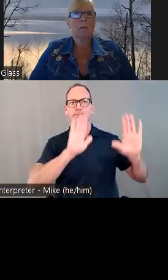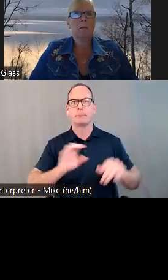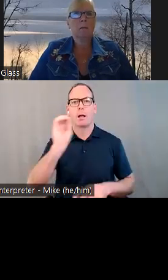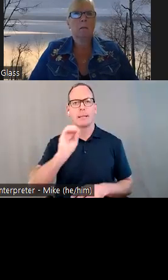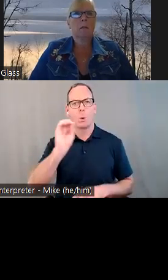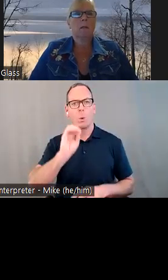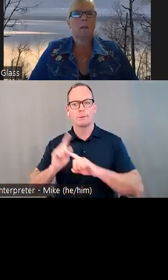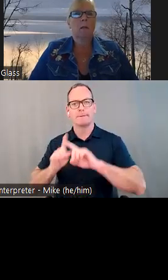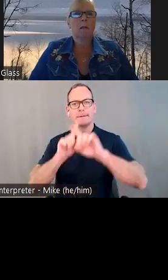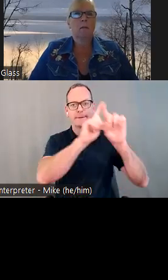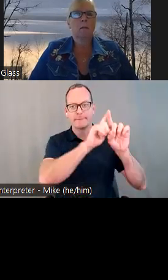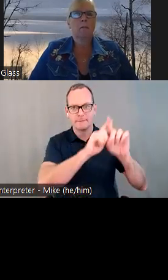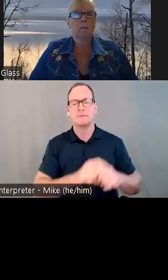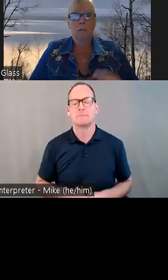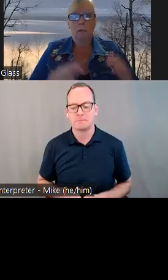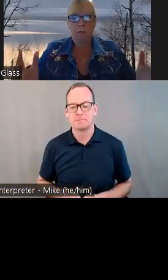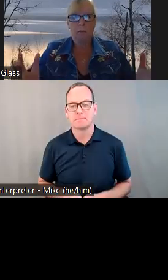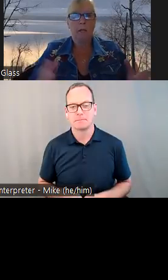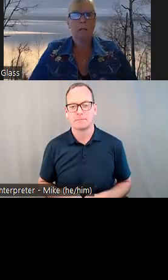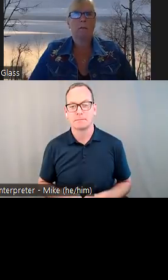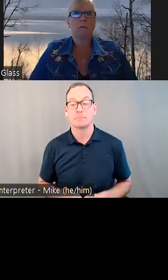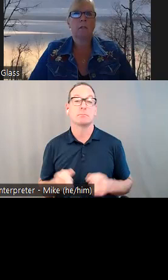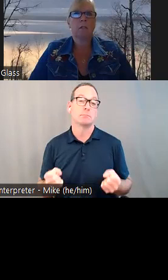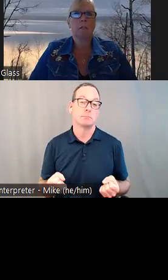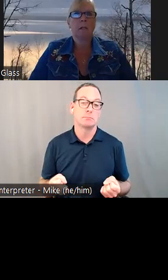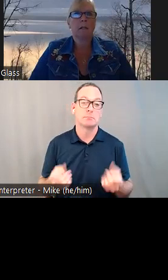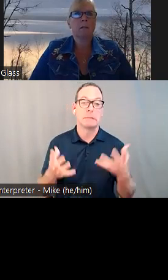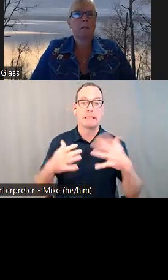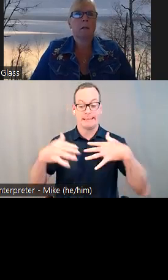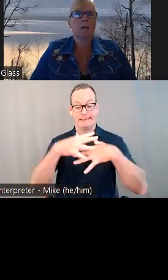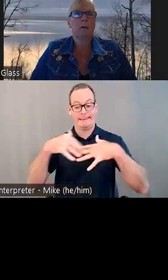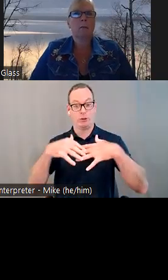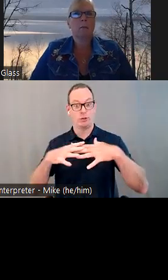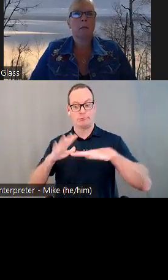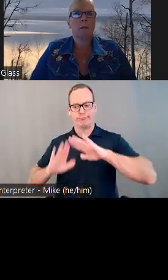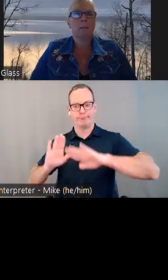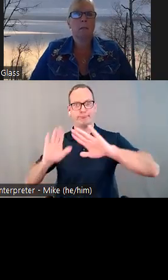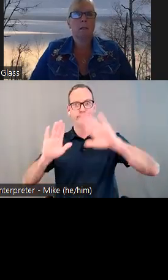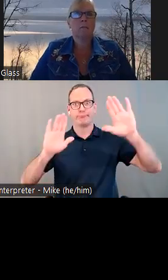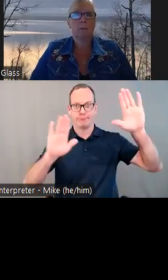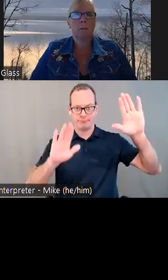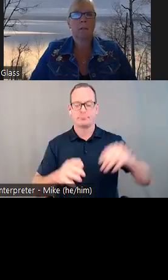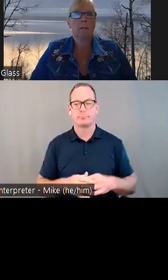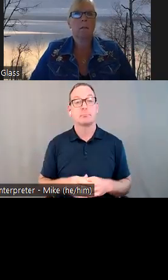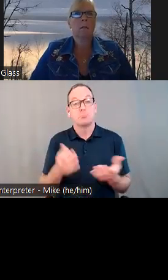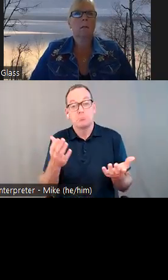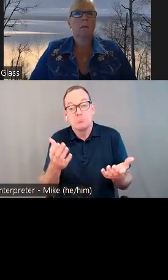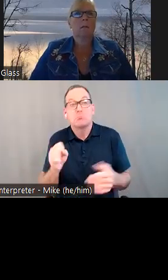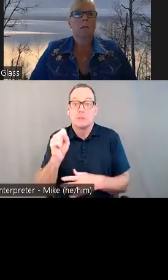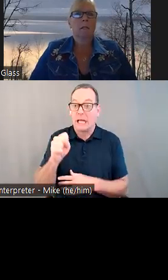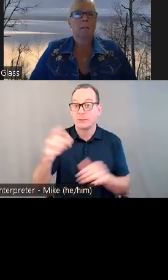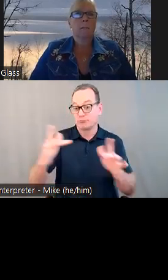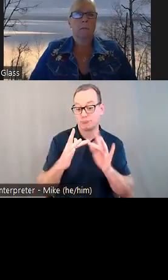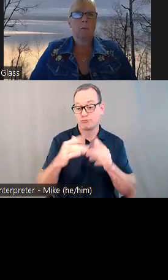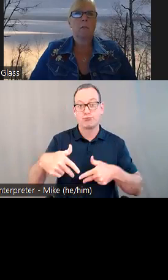today and on a large variety of different Indigenous lands. And although we are meeting virtually,